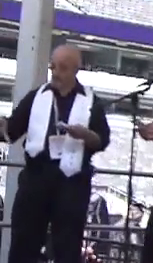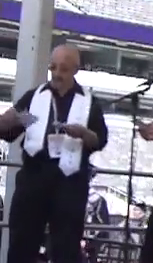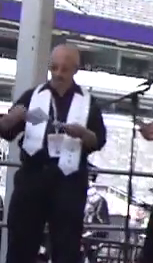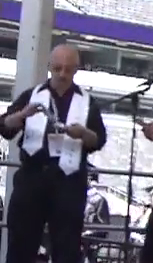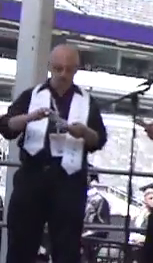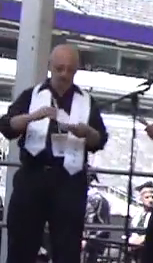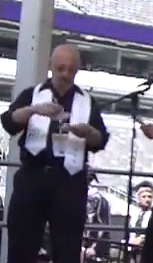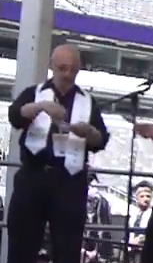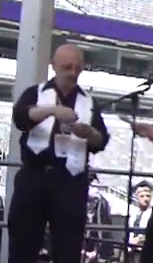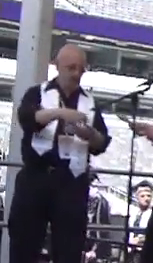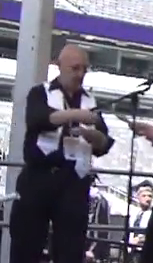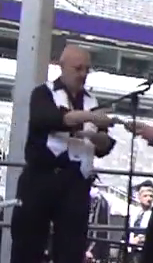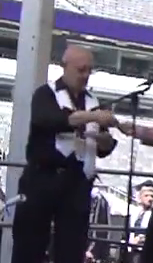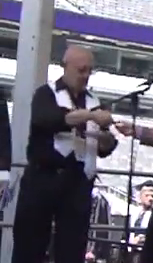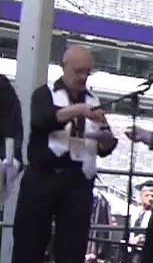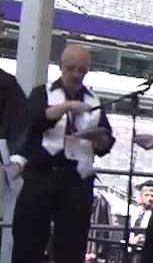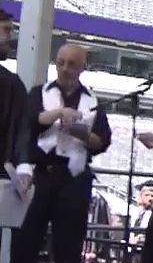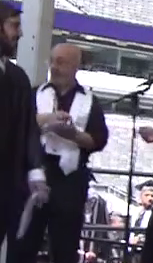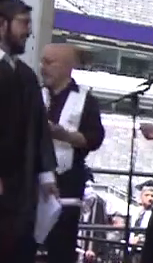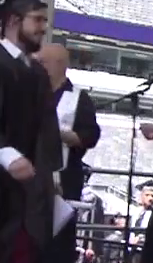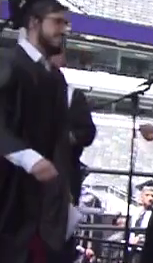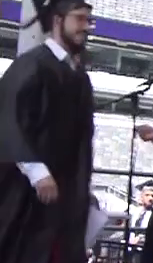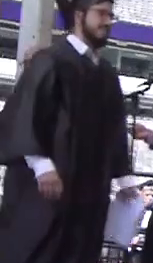Richard Delotero.